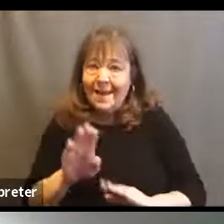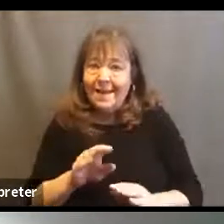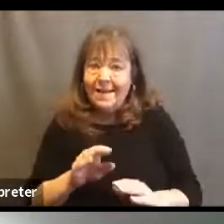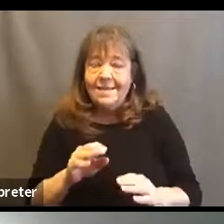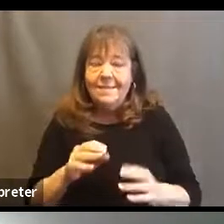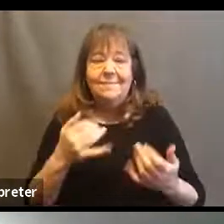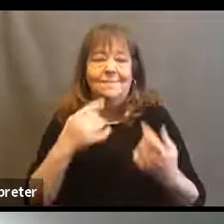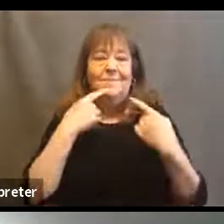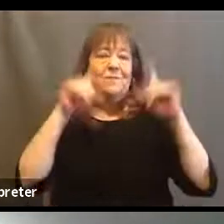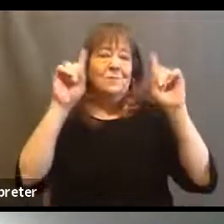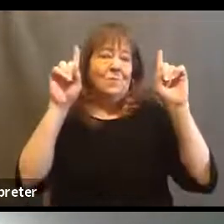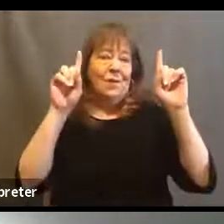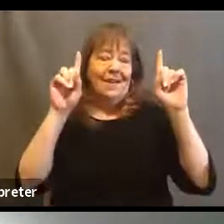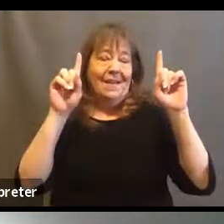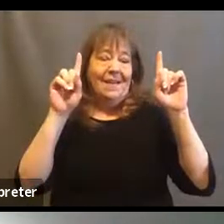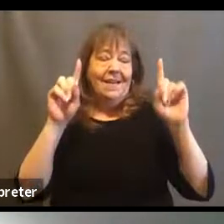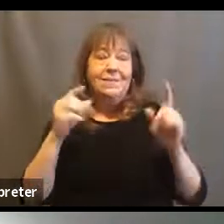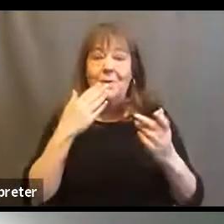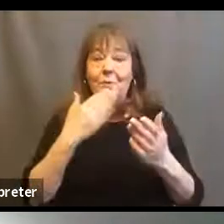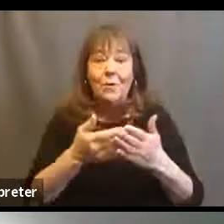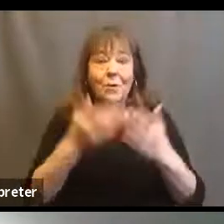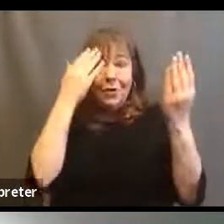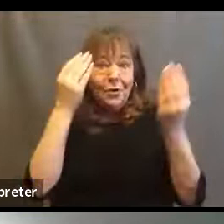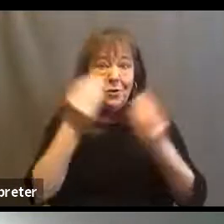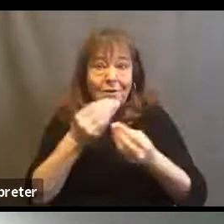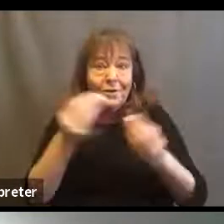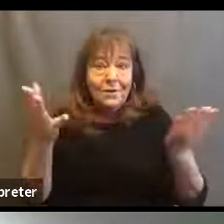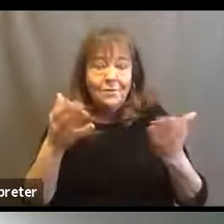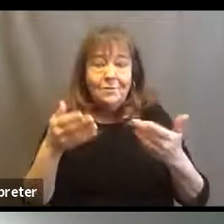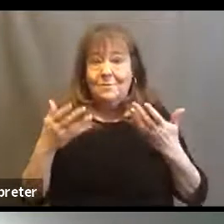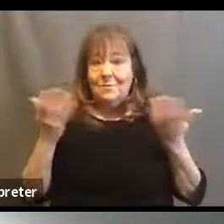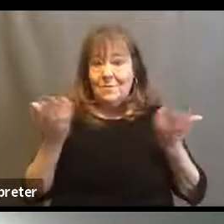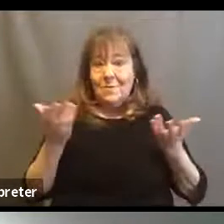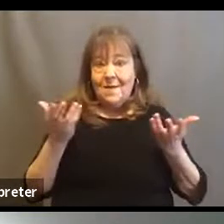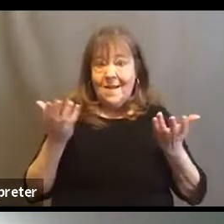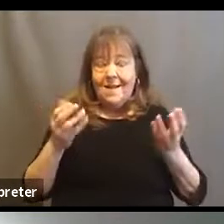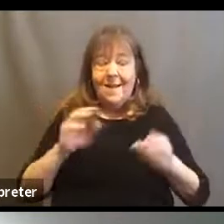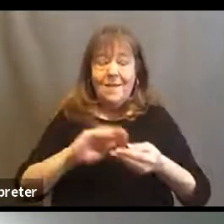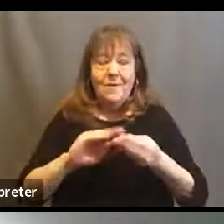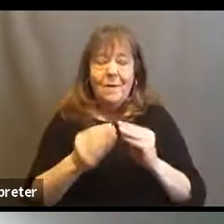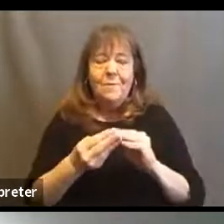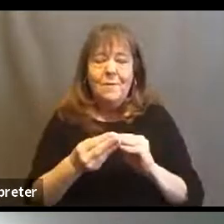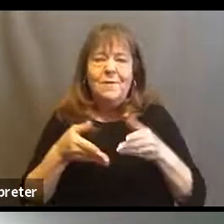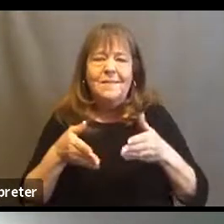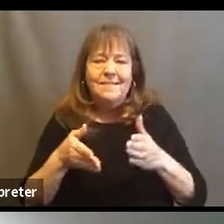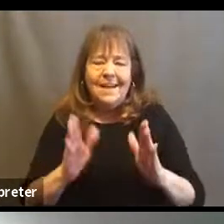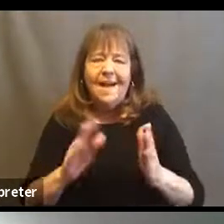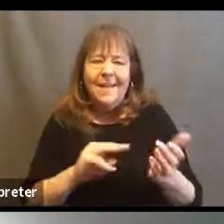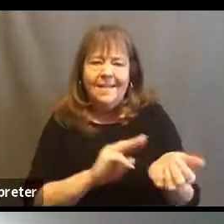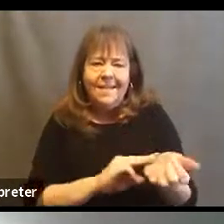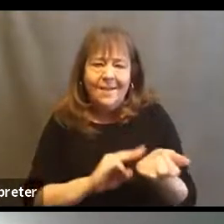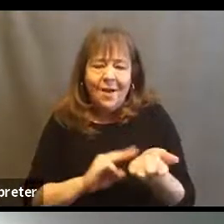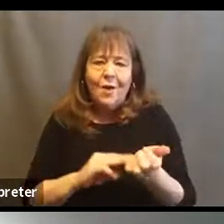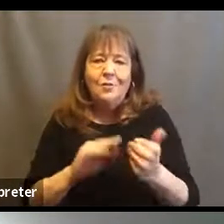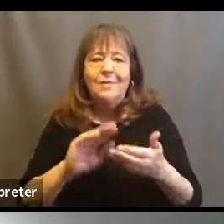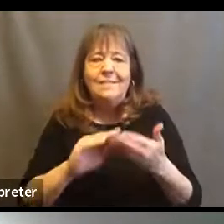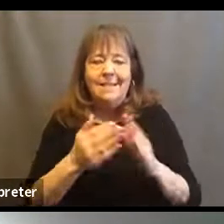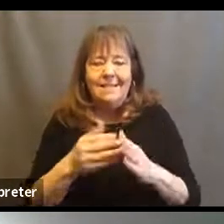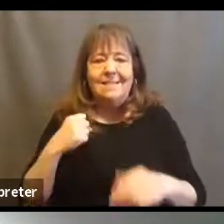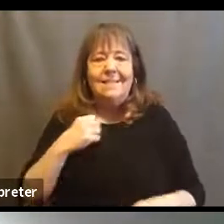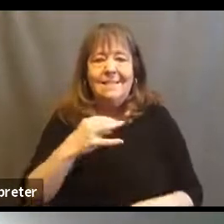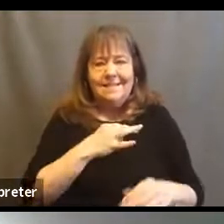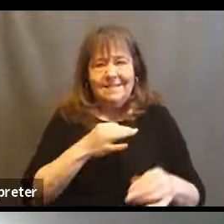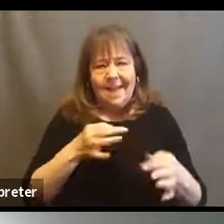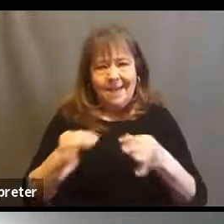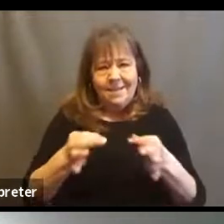working. So we have some good news this morning about our numbers, and I'll let the doctors and the city staff tell you about those.